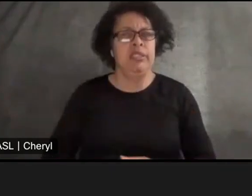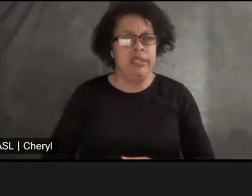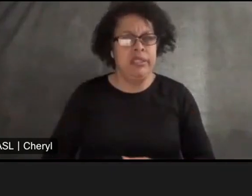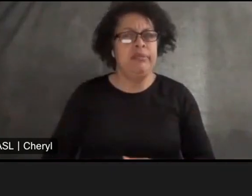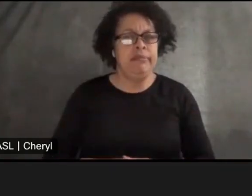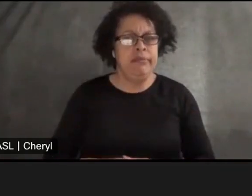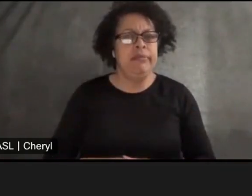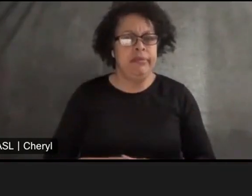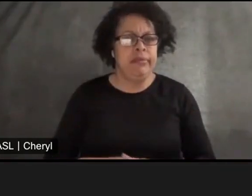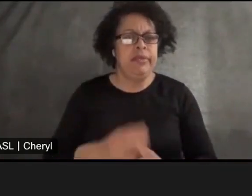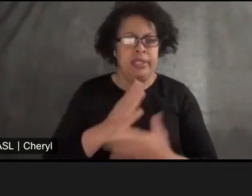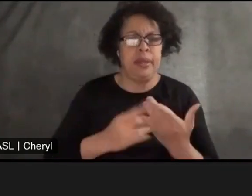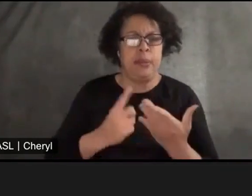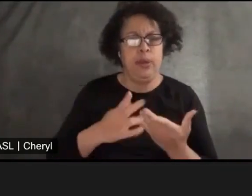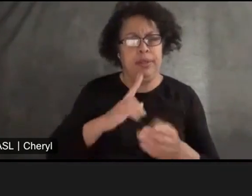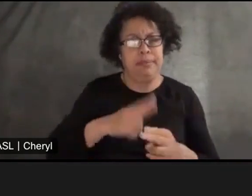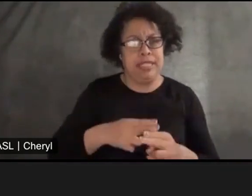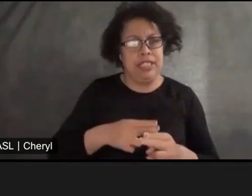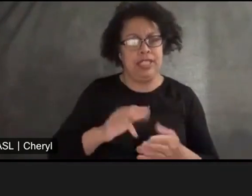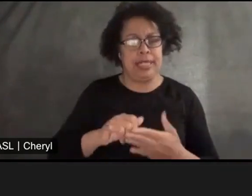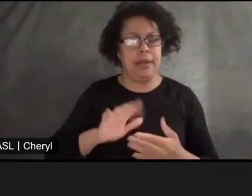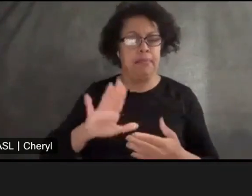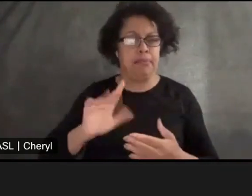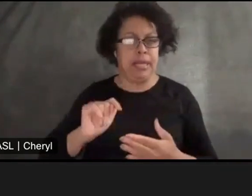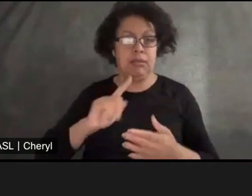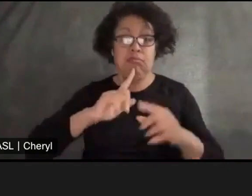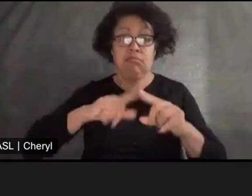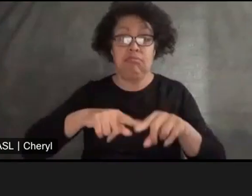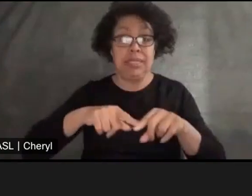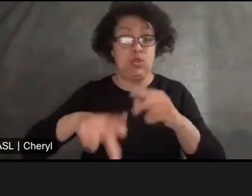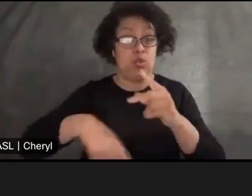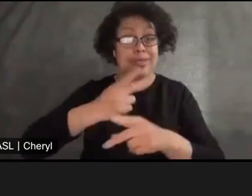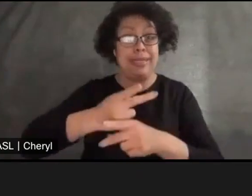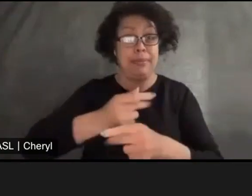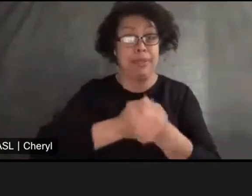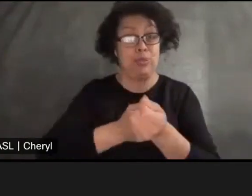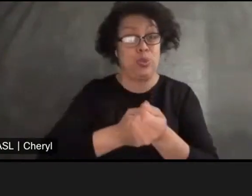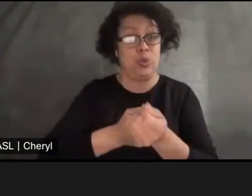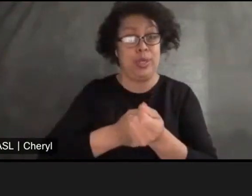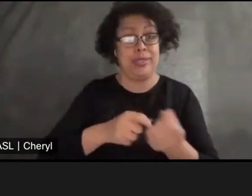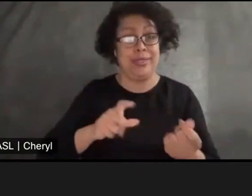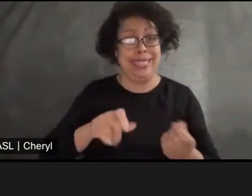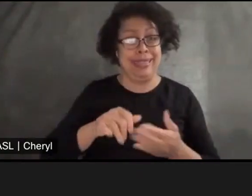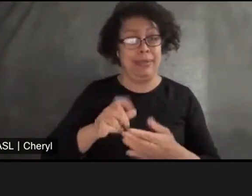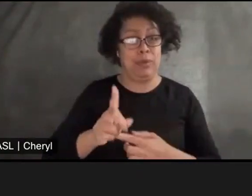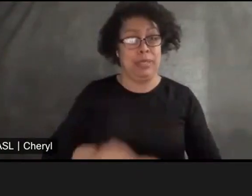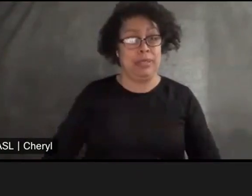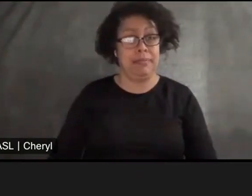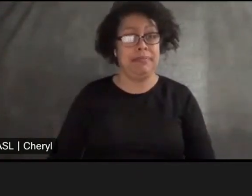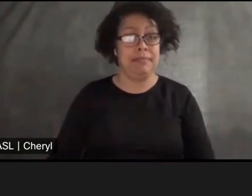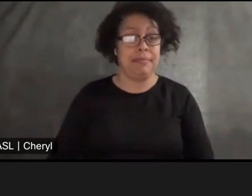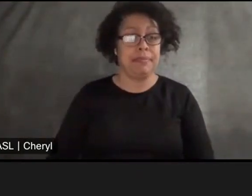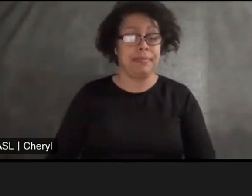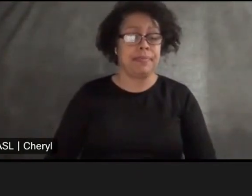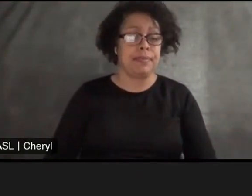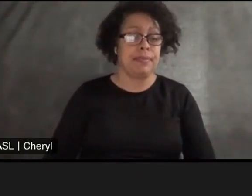someone already mentioned it, but it does depend on the type of support we need. So when we think about this in terms